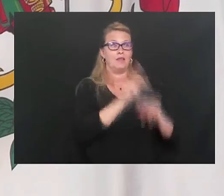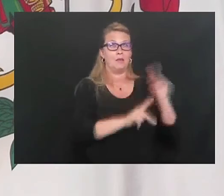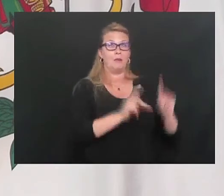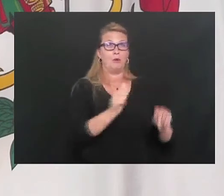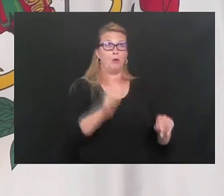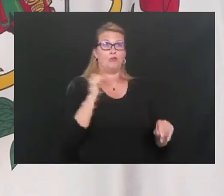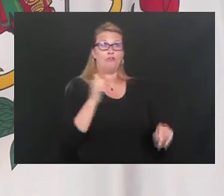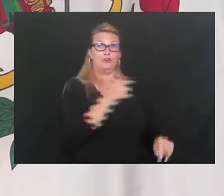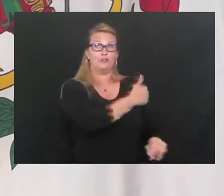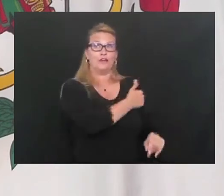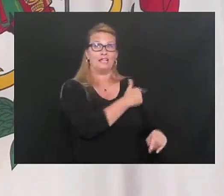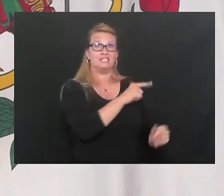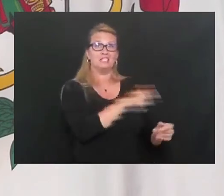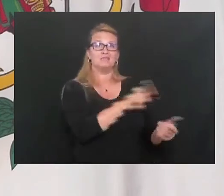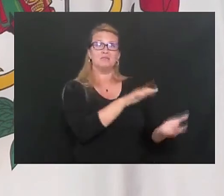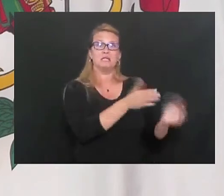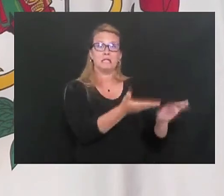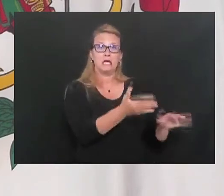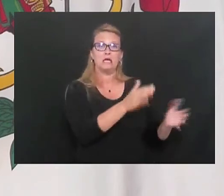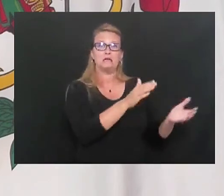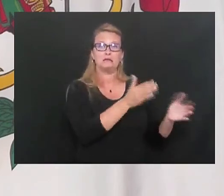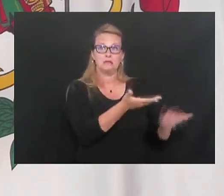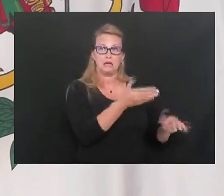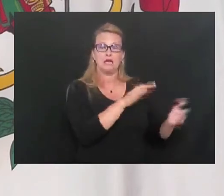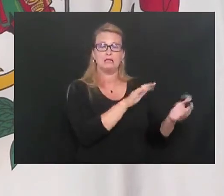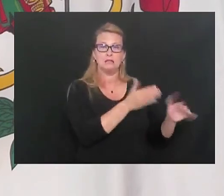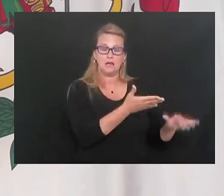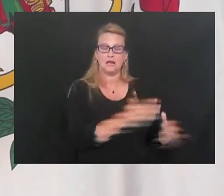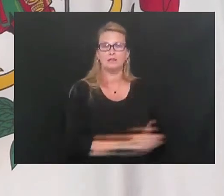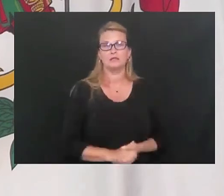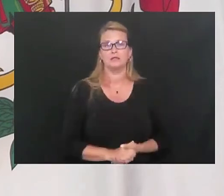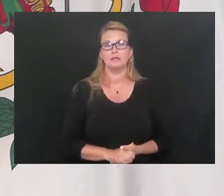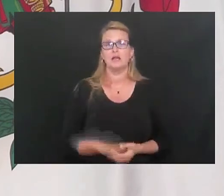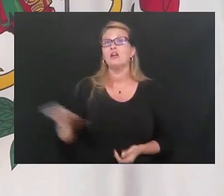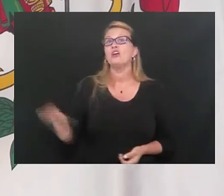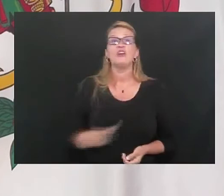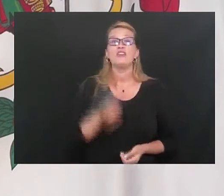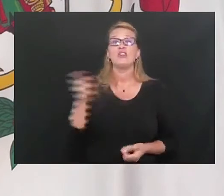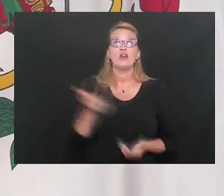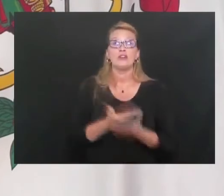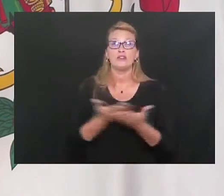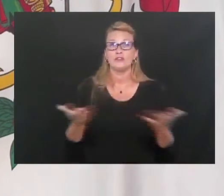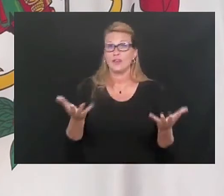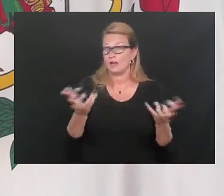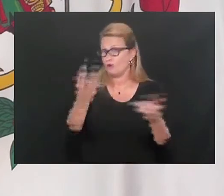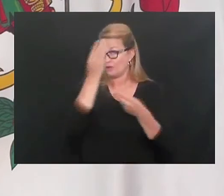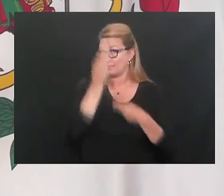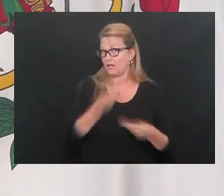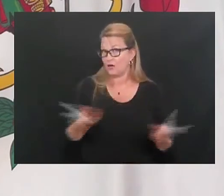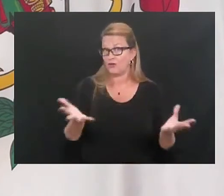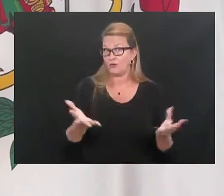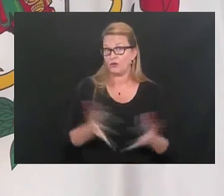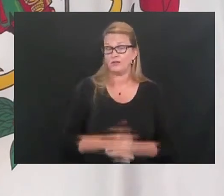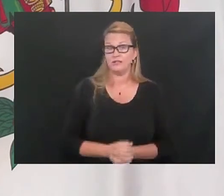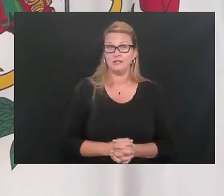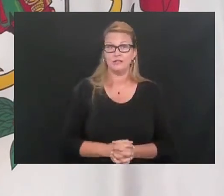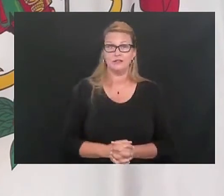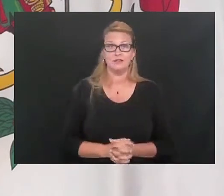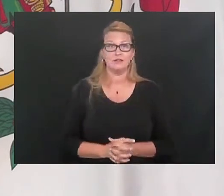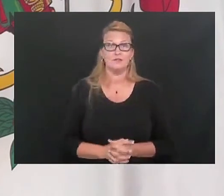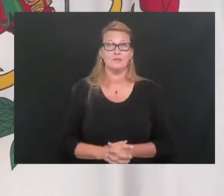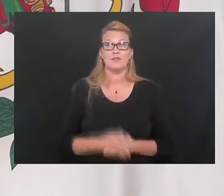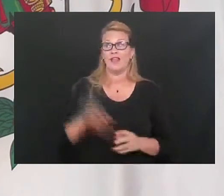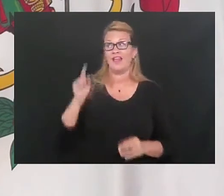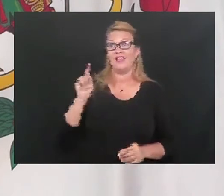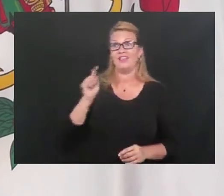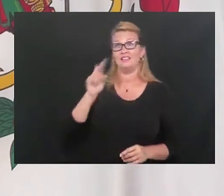we? And the other thing I want to tell you is just this. is we have a variant out